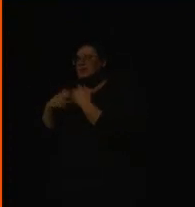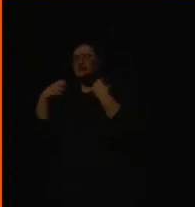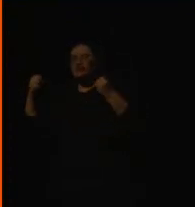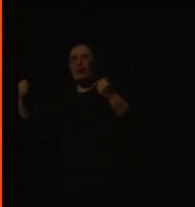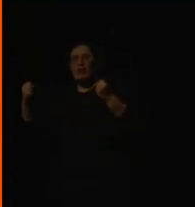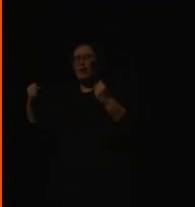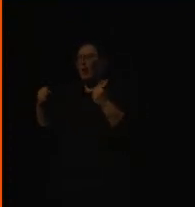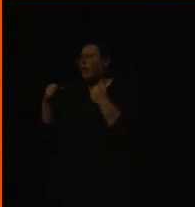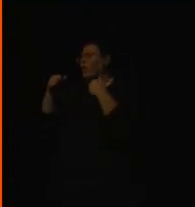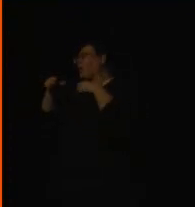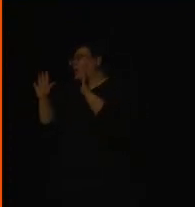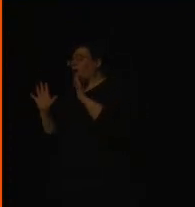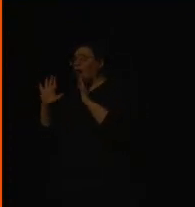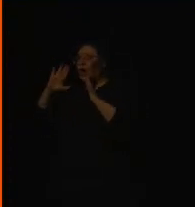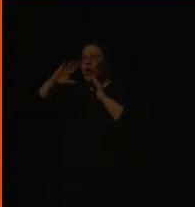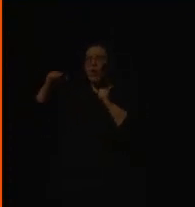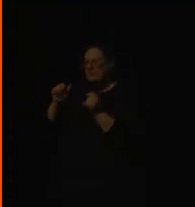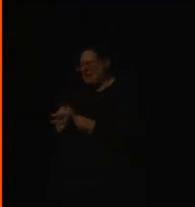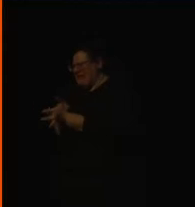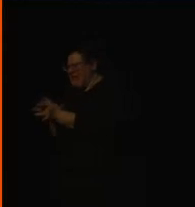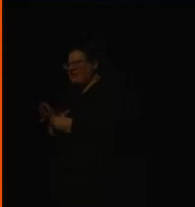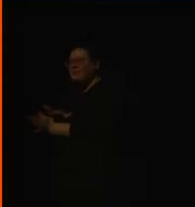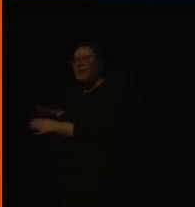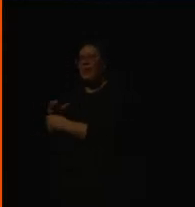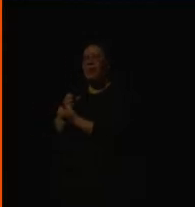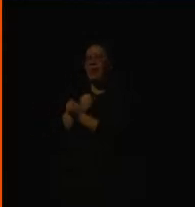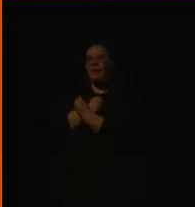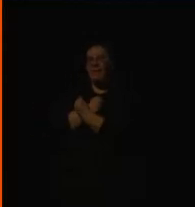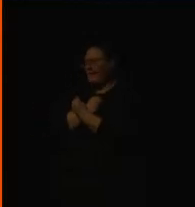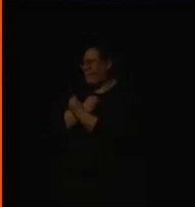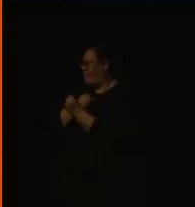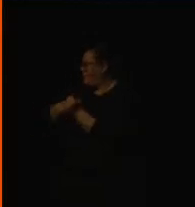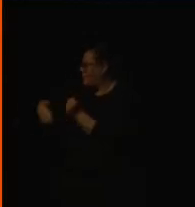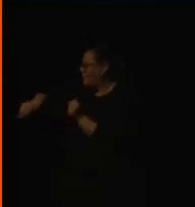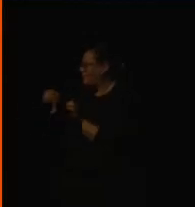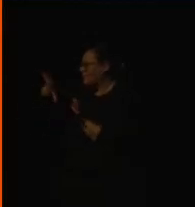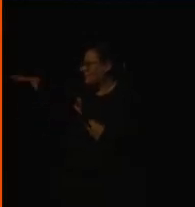but hope, not hatred, but love. And together you rise.